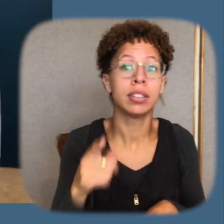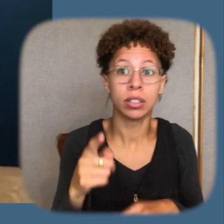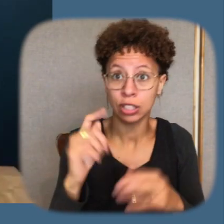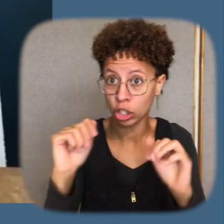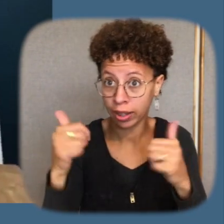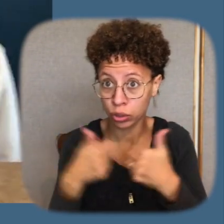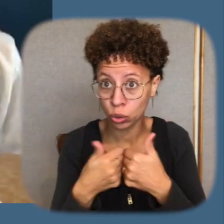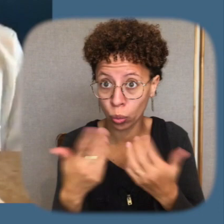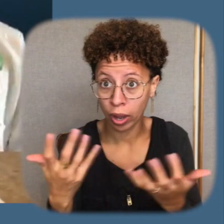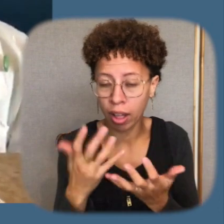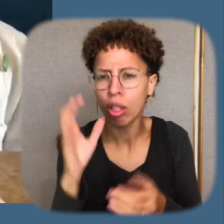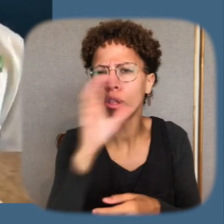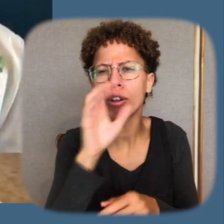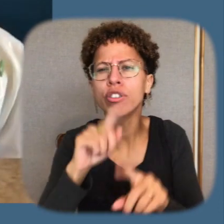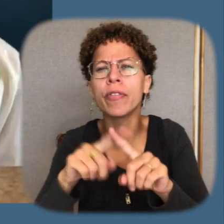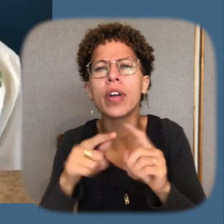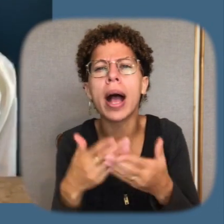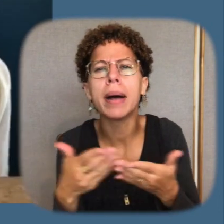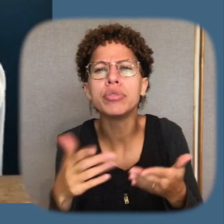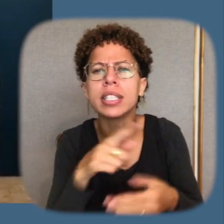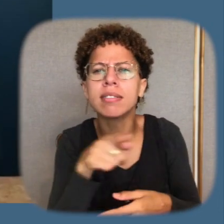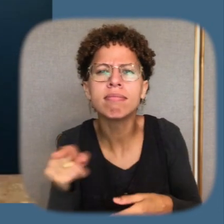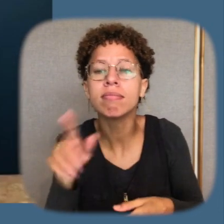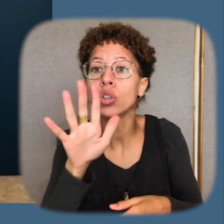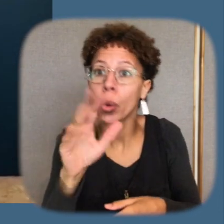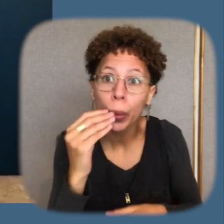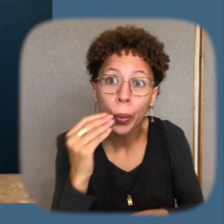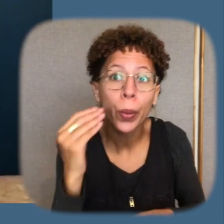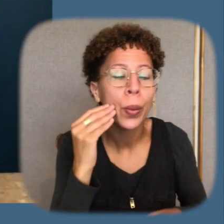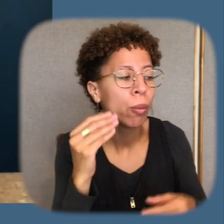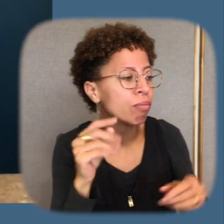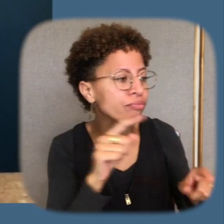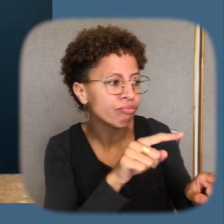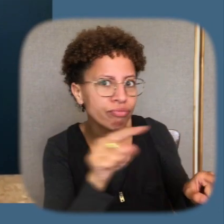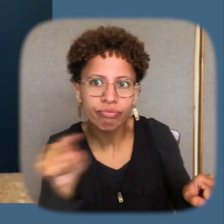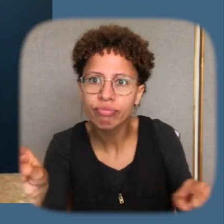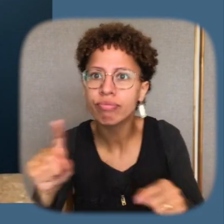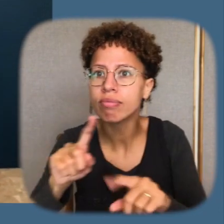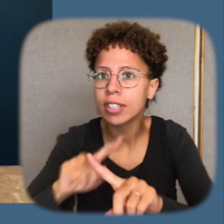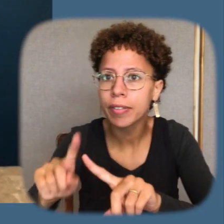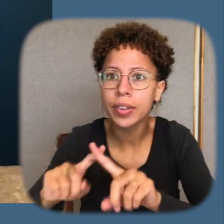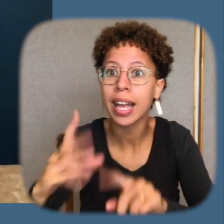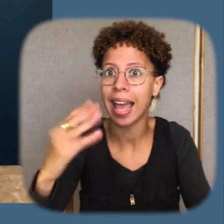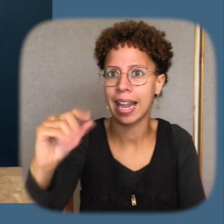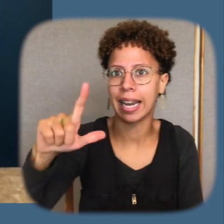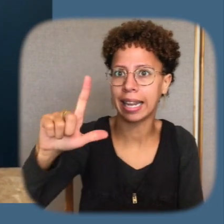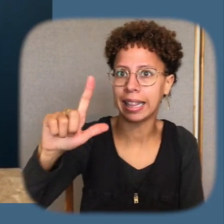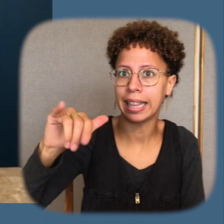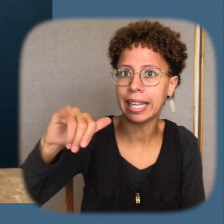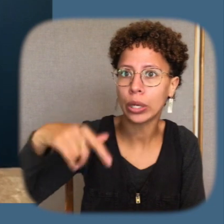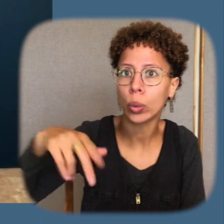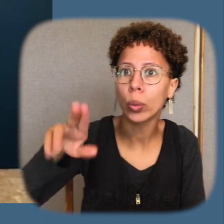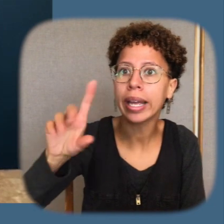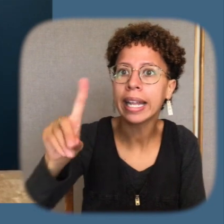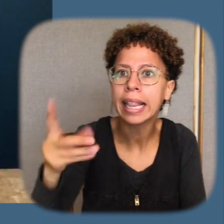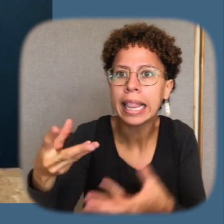to try to find some objects around your house and some liquids to